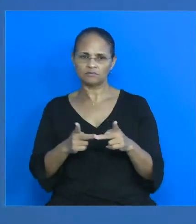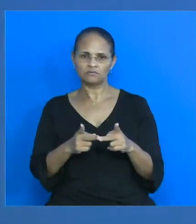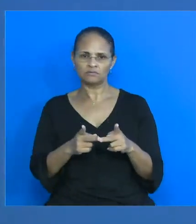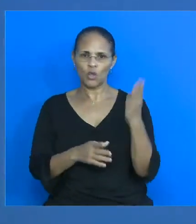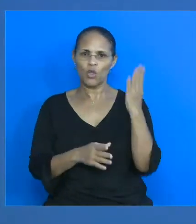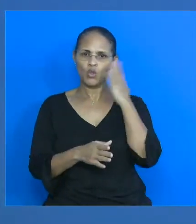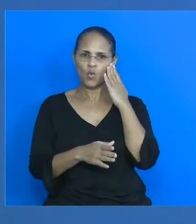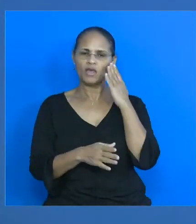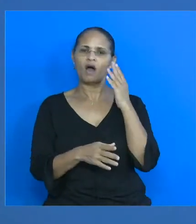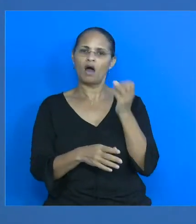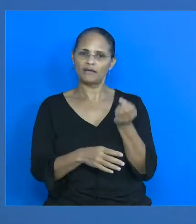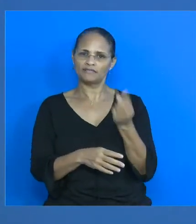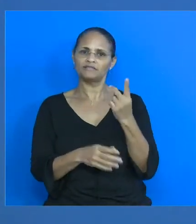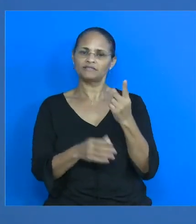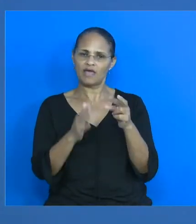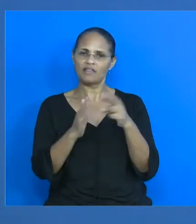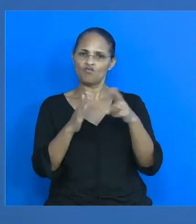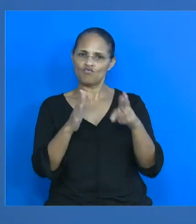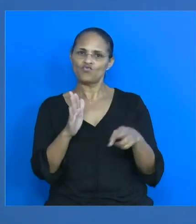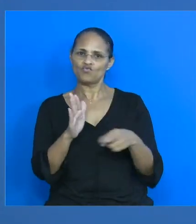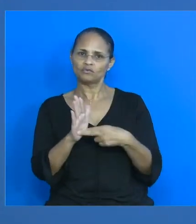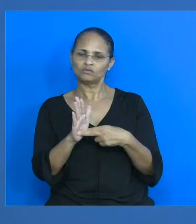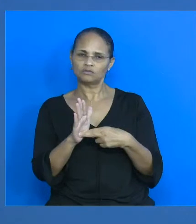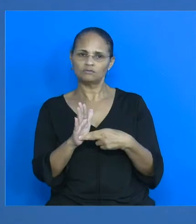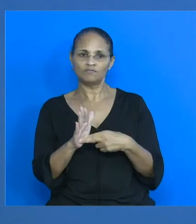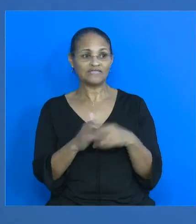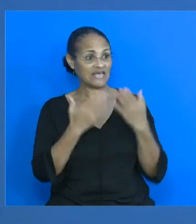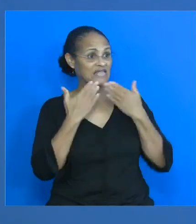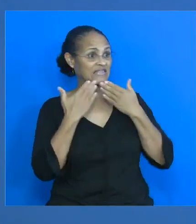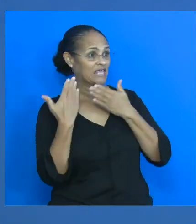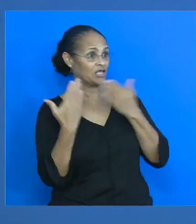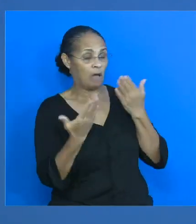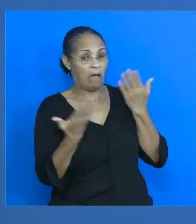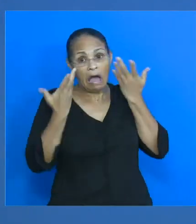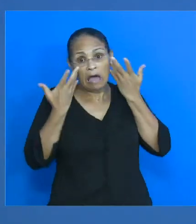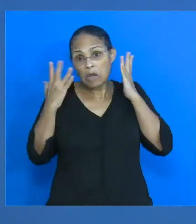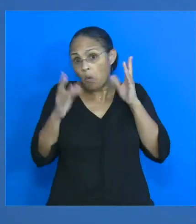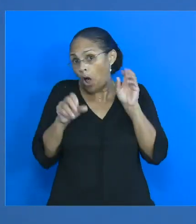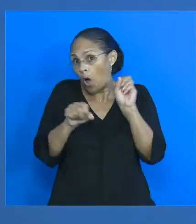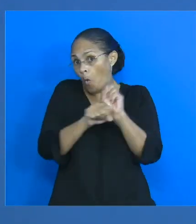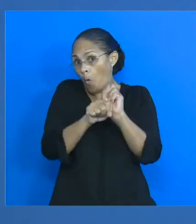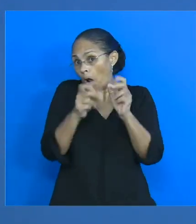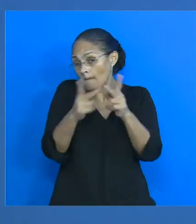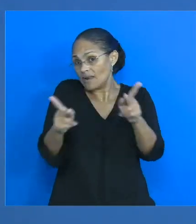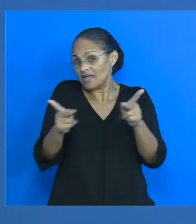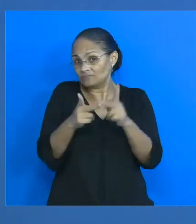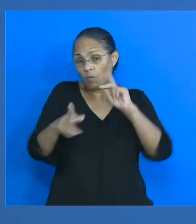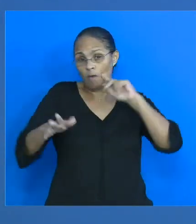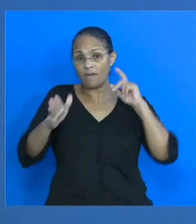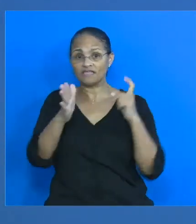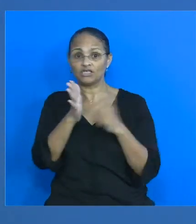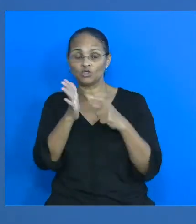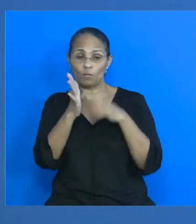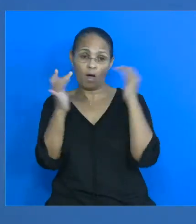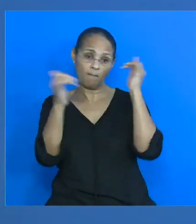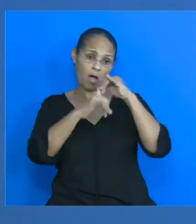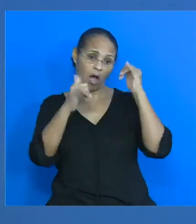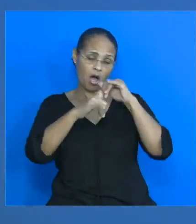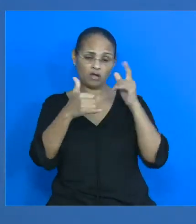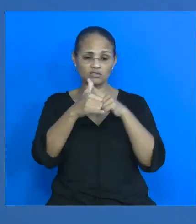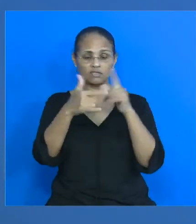Thank you very much. I don't know, obviously, which workplace you're talking about, but we have mentioned tonight, we've talked about bars, we've talked